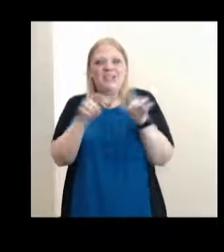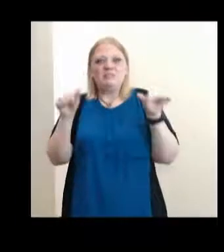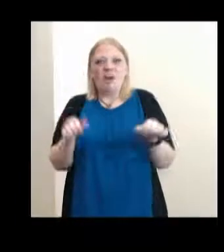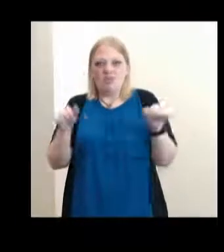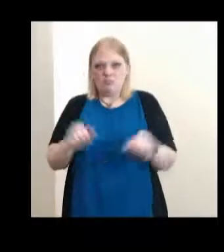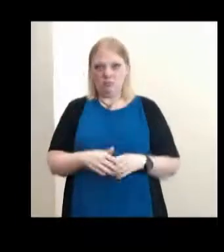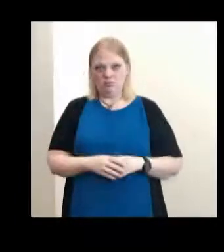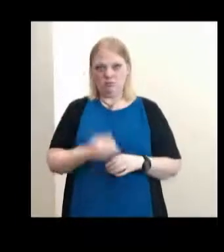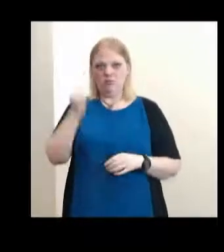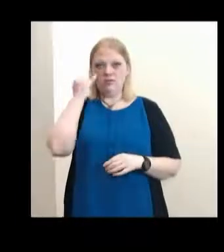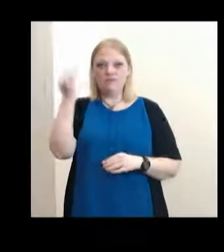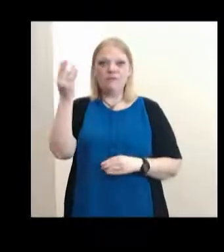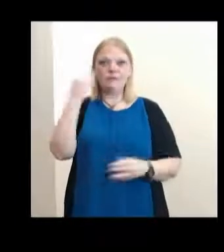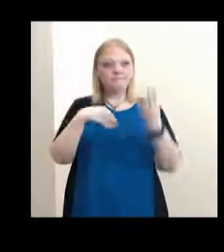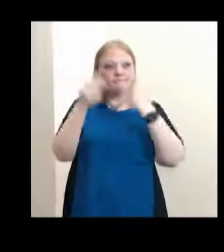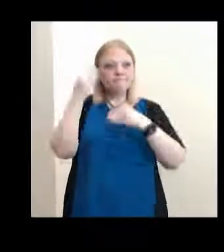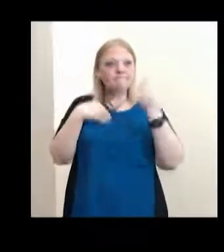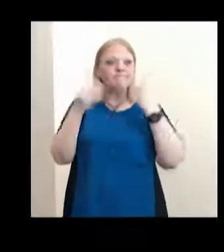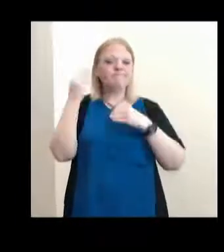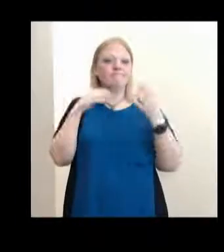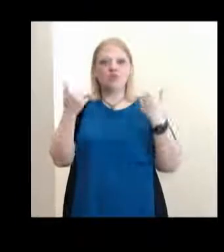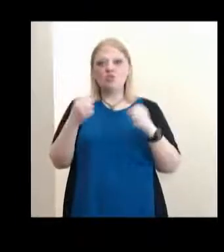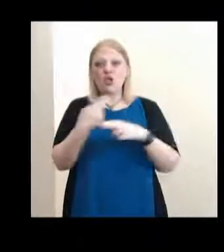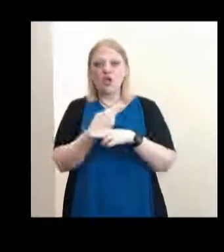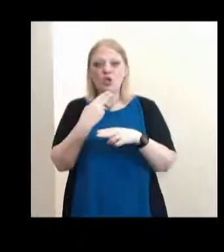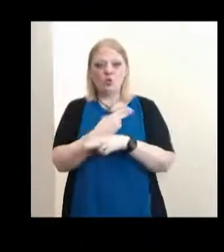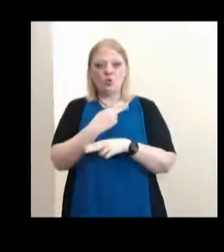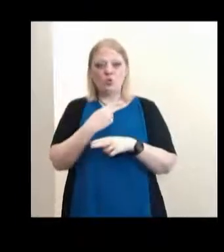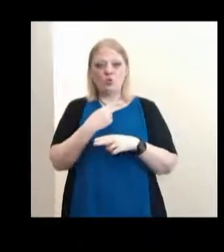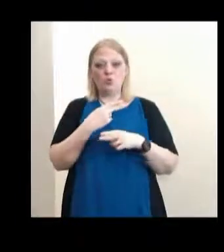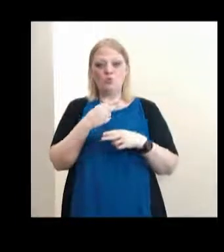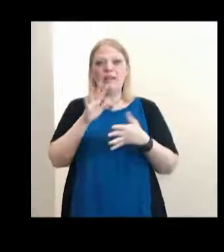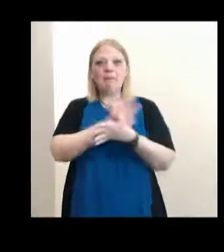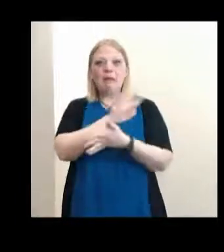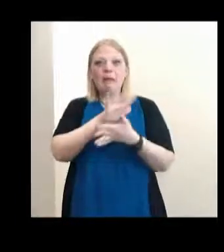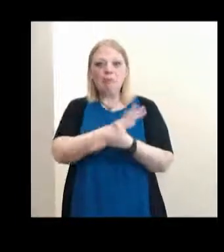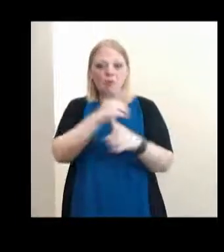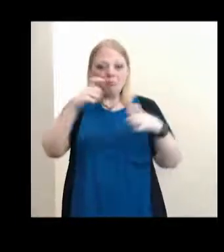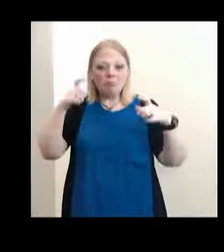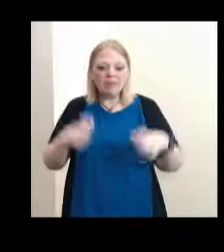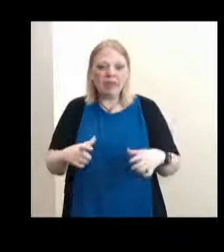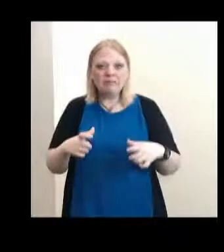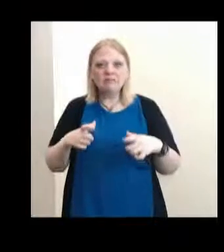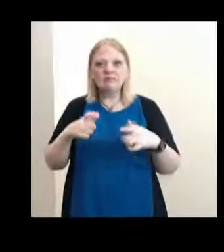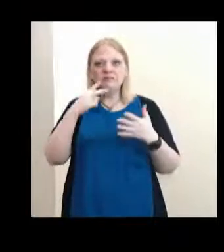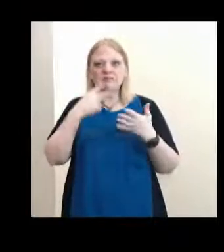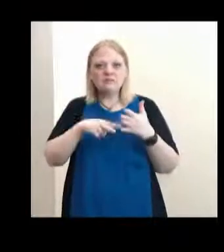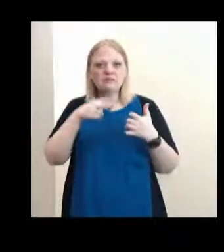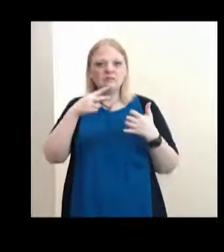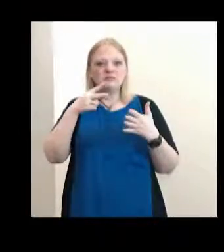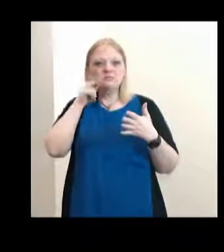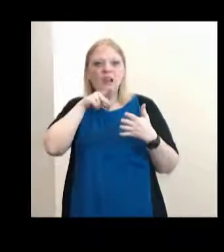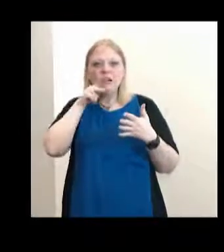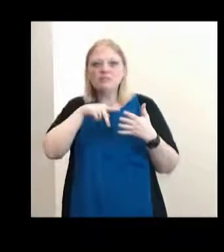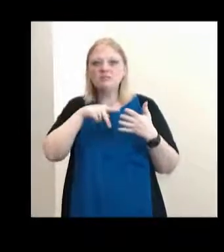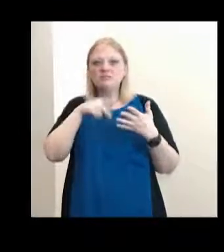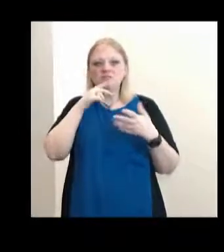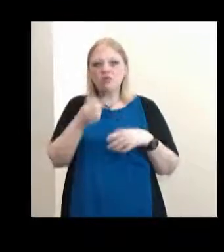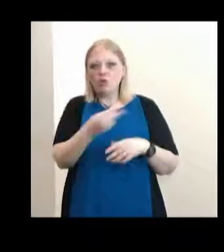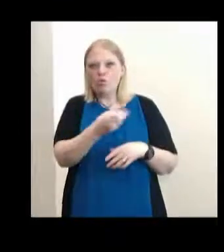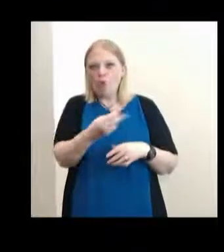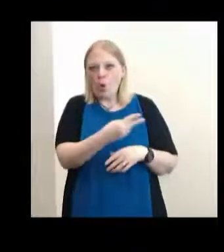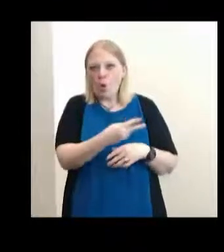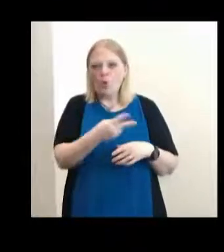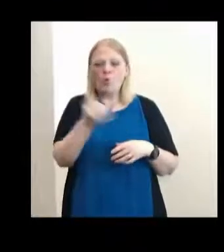If you're having a meal, try to use disposable plates and utensils. And then if you're sick, please stay at